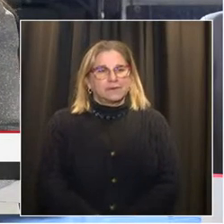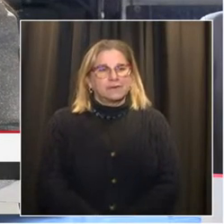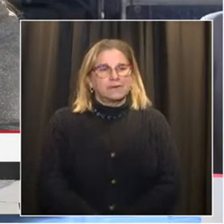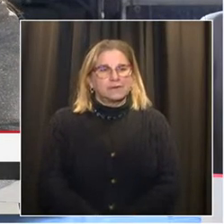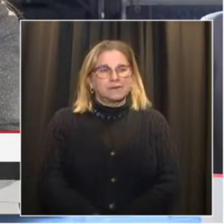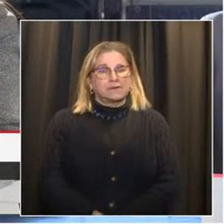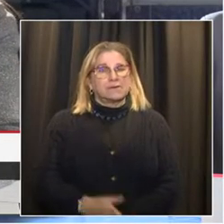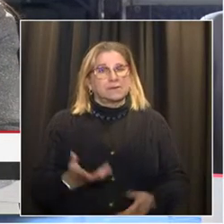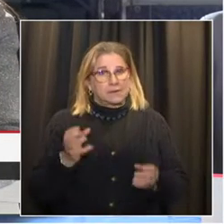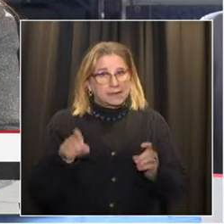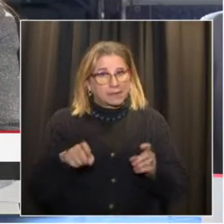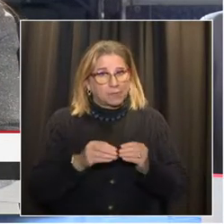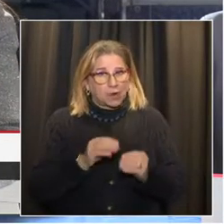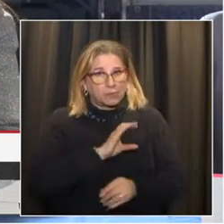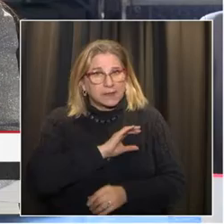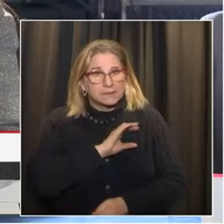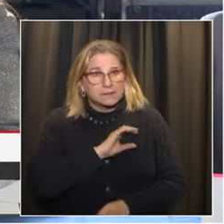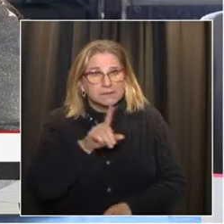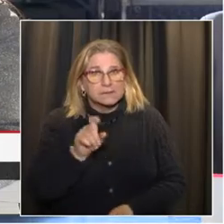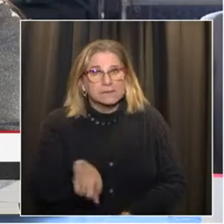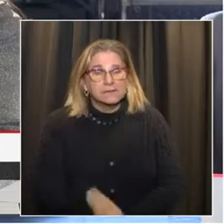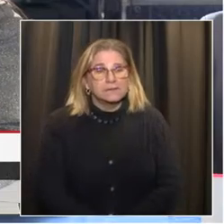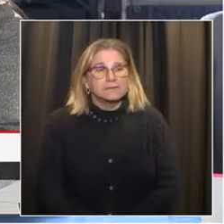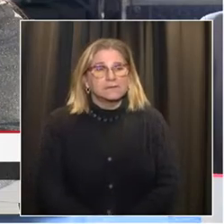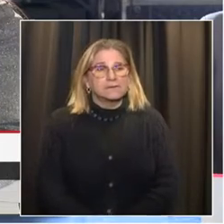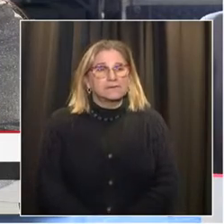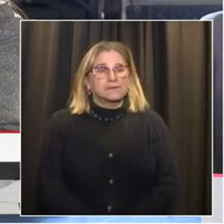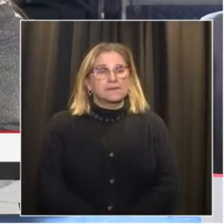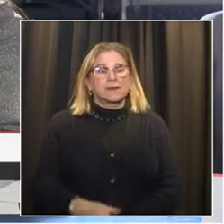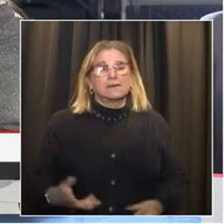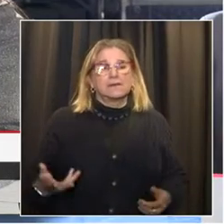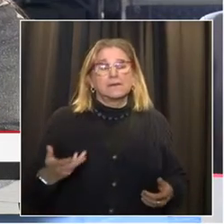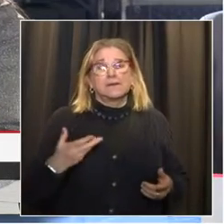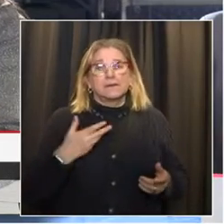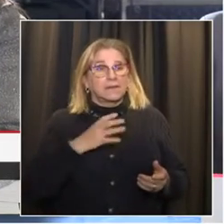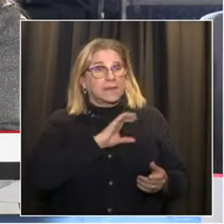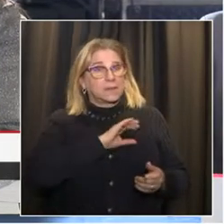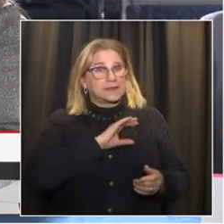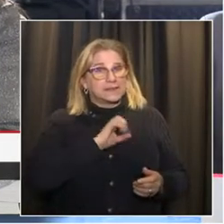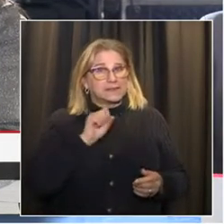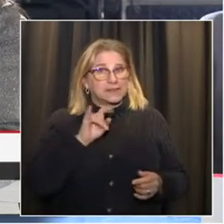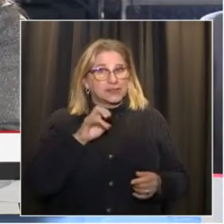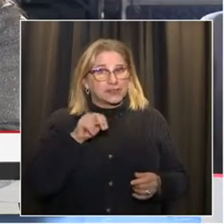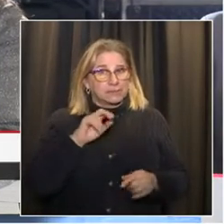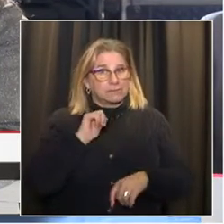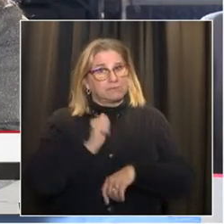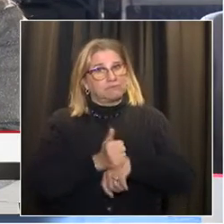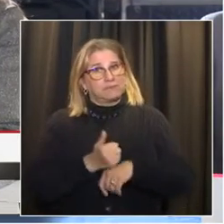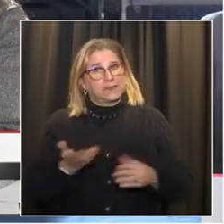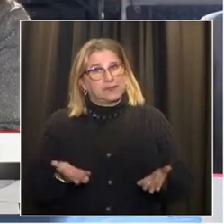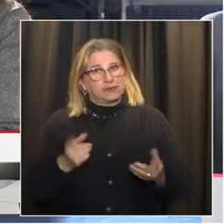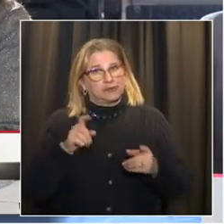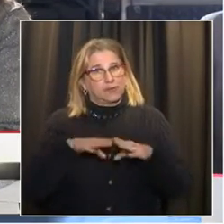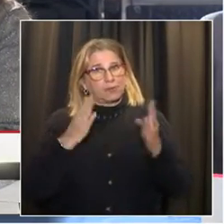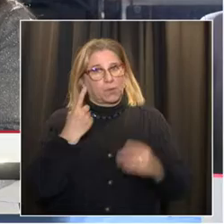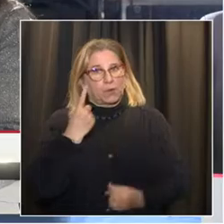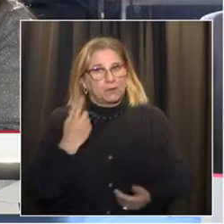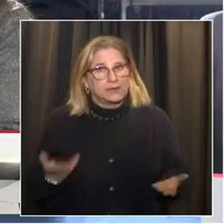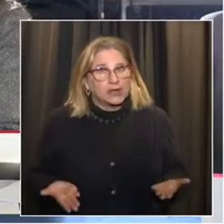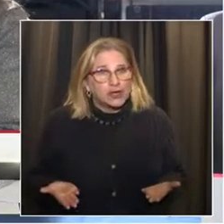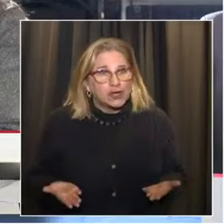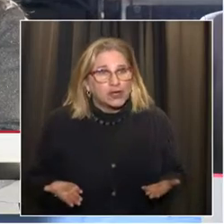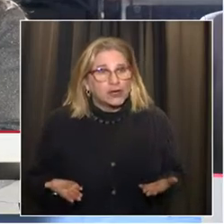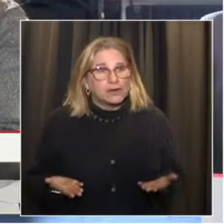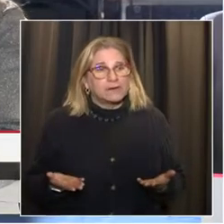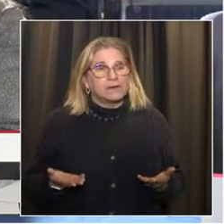a substation here. In the interventions that are kind of quasi-economic development